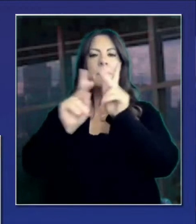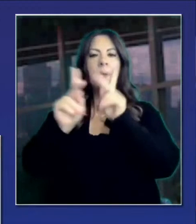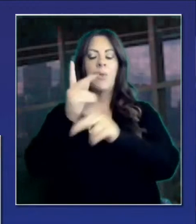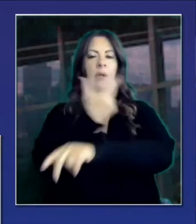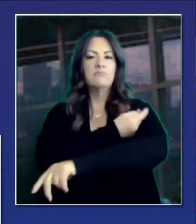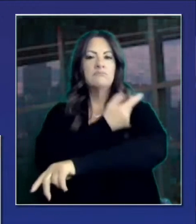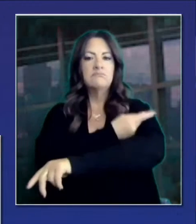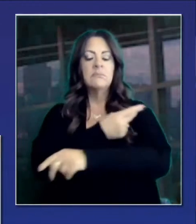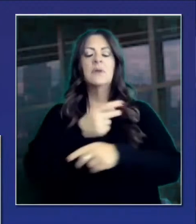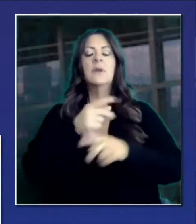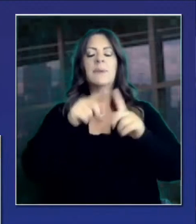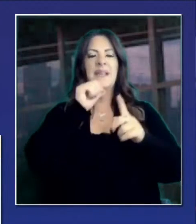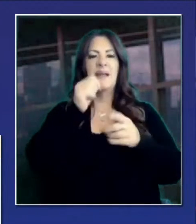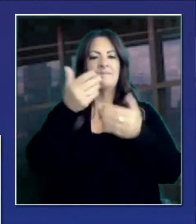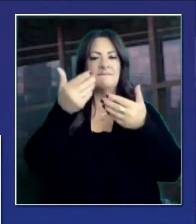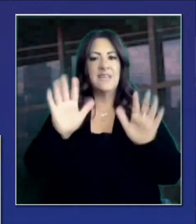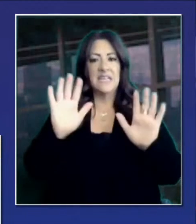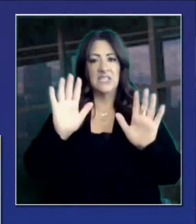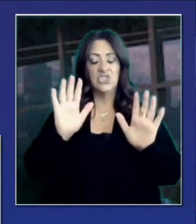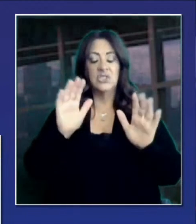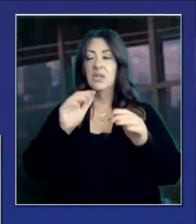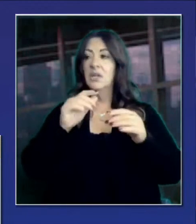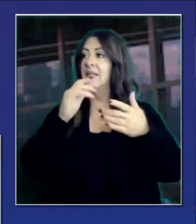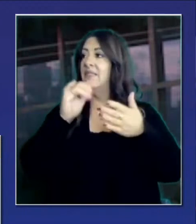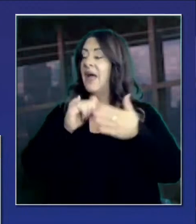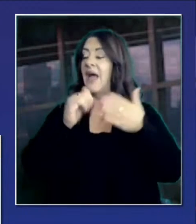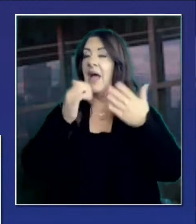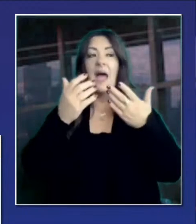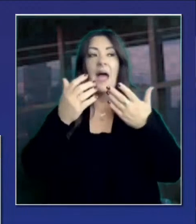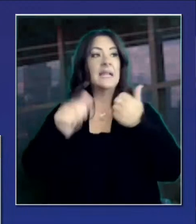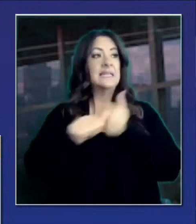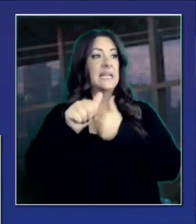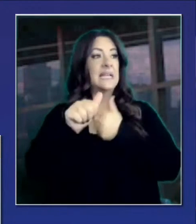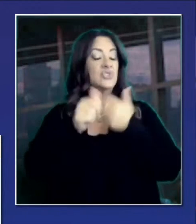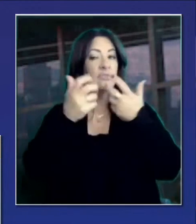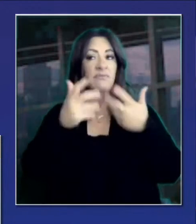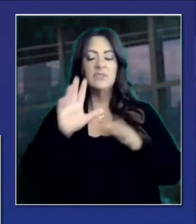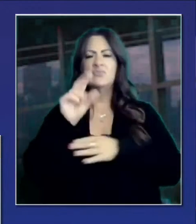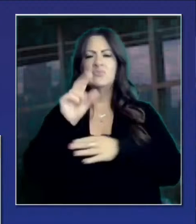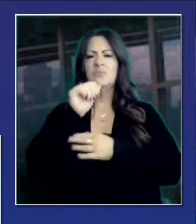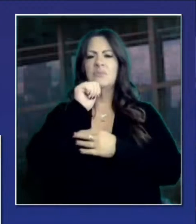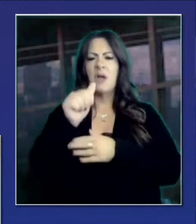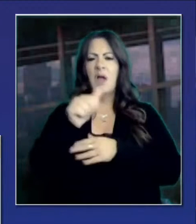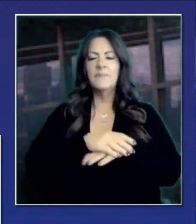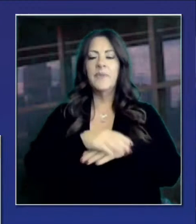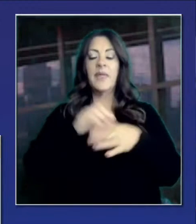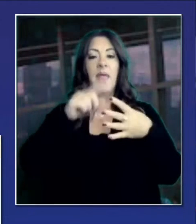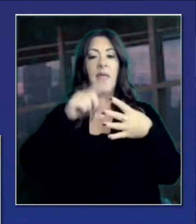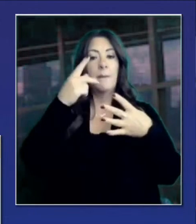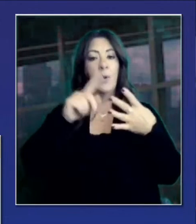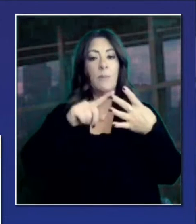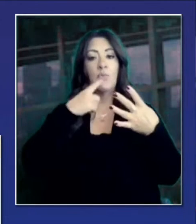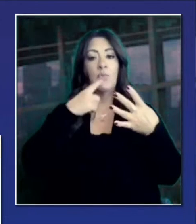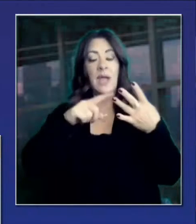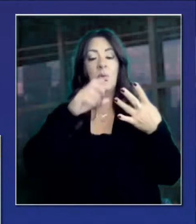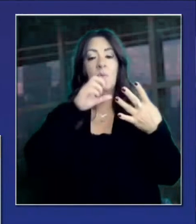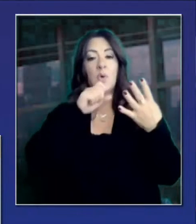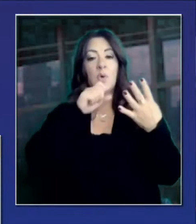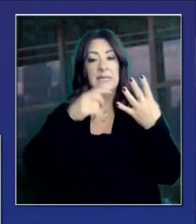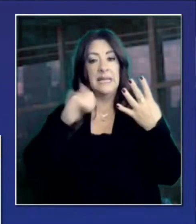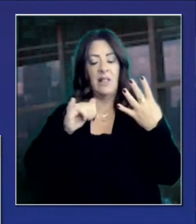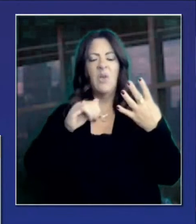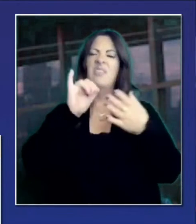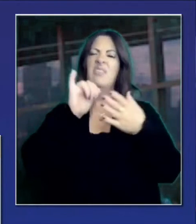out of the woods. I'll remind people that blueprint was established with purple, red, orange, and yellow tiers. We